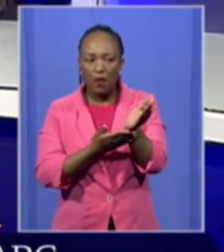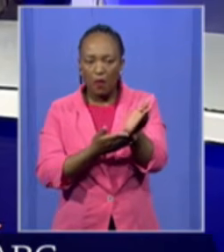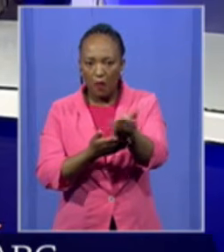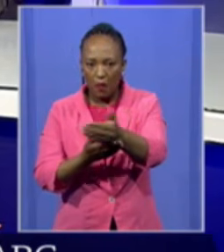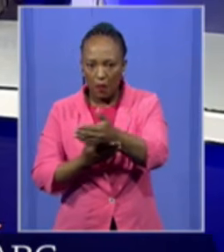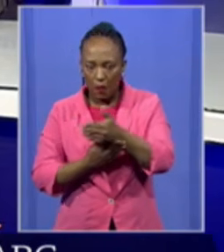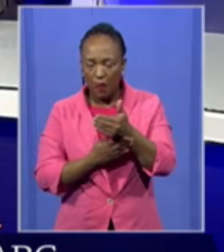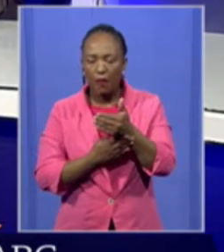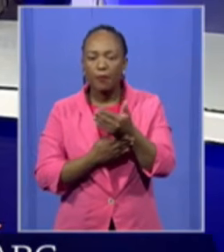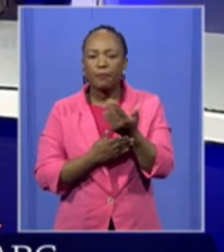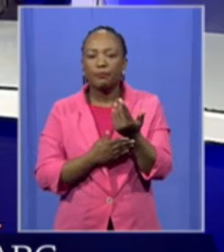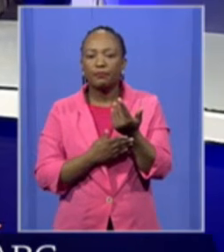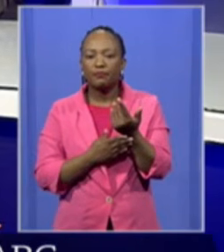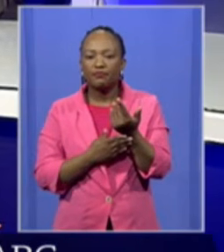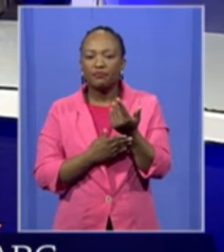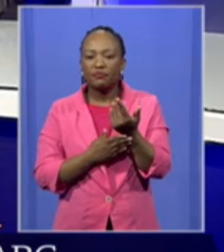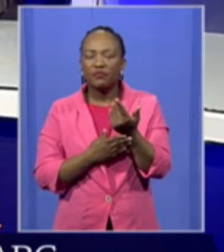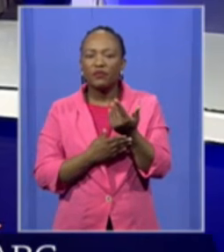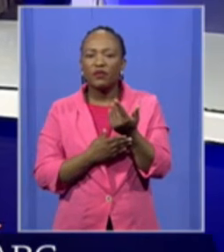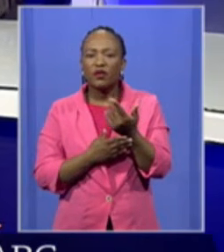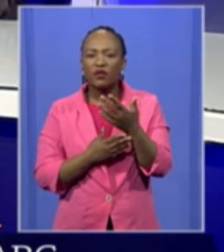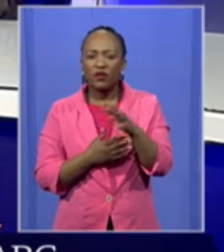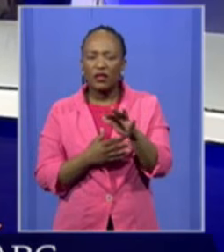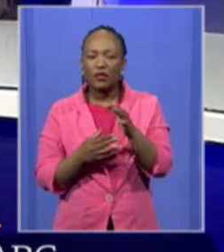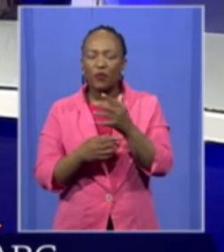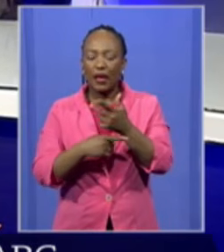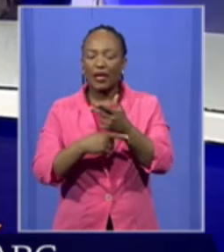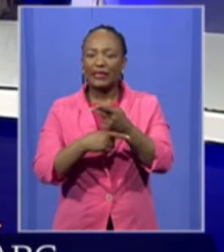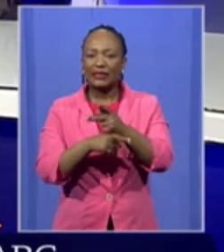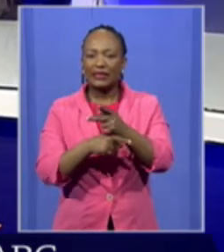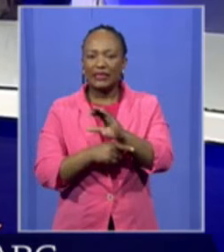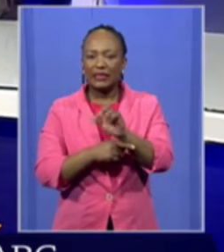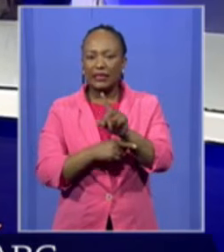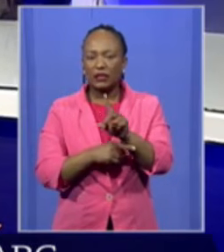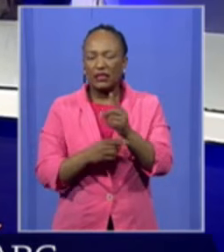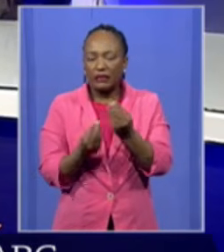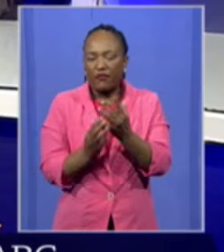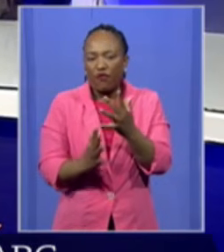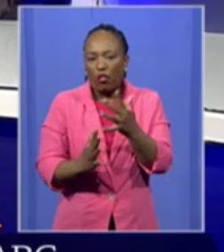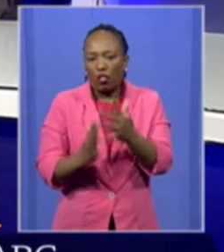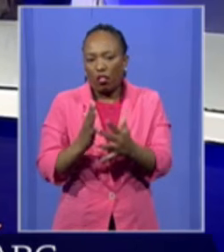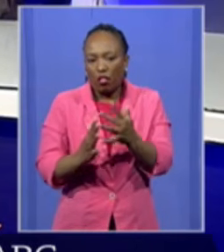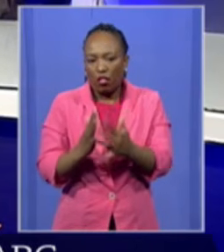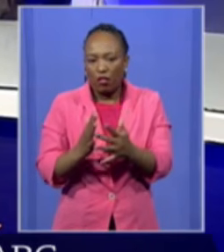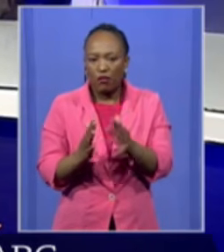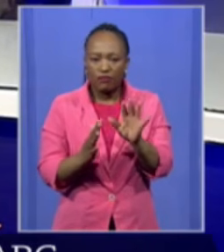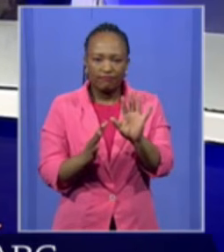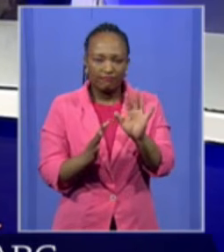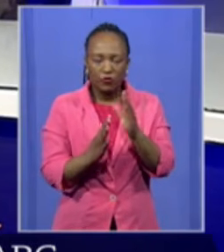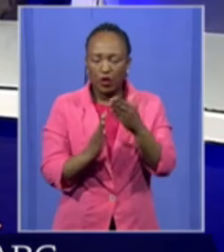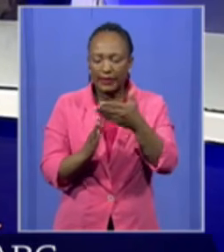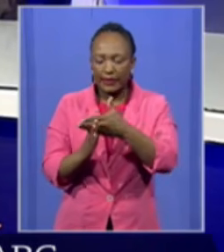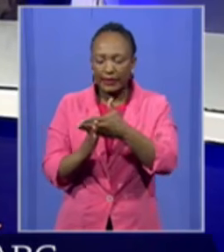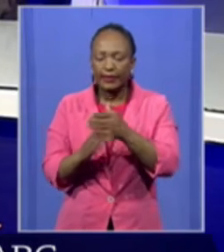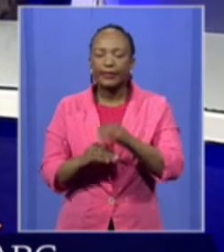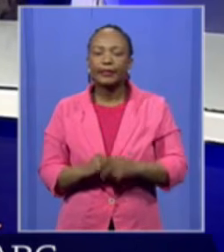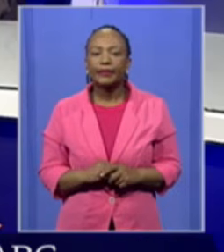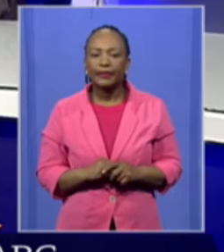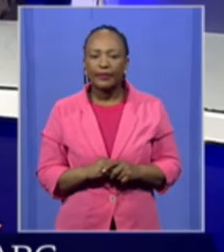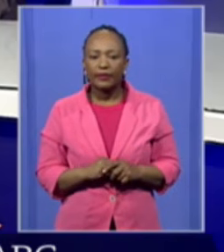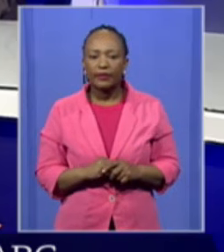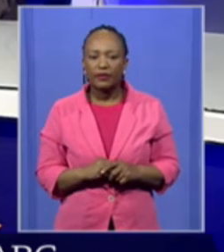hore re bele cassetting ya ne re tla ikaola ka yona ke sa o ke ne hanong tatwa ka e ka ba ke taba